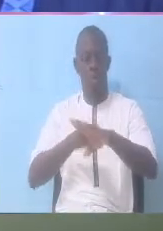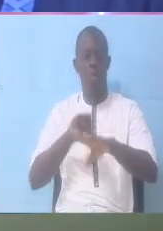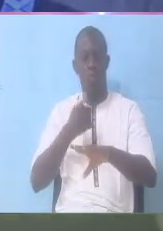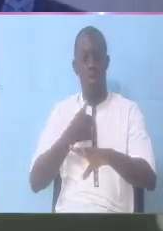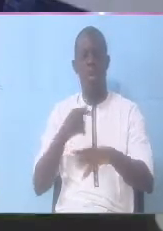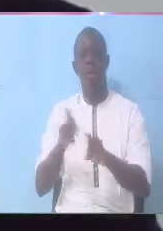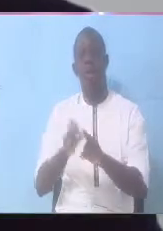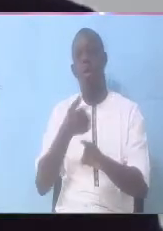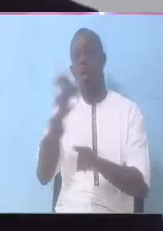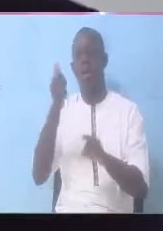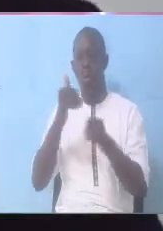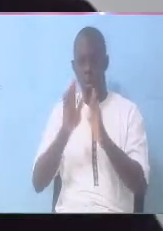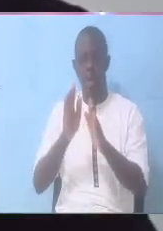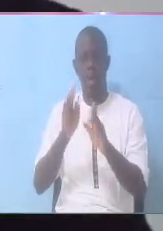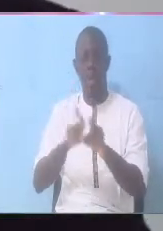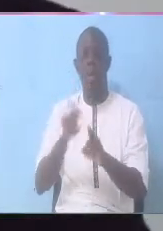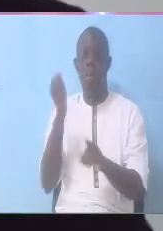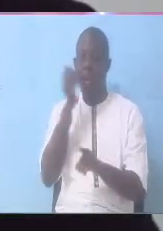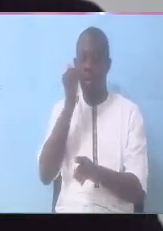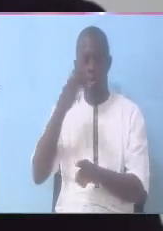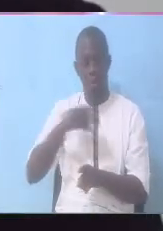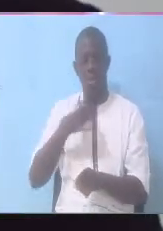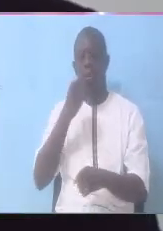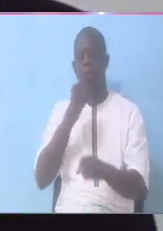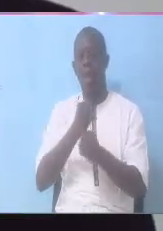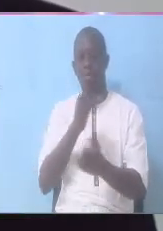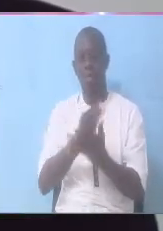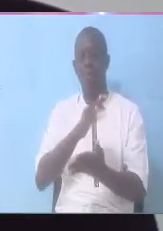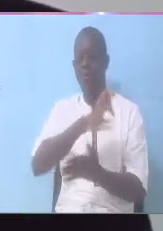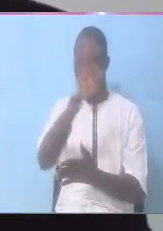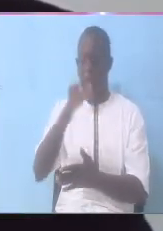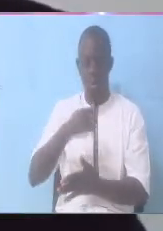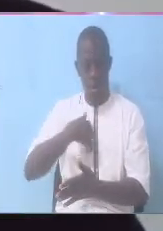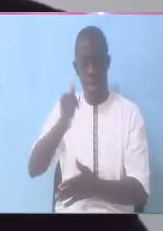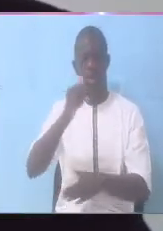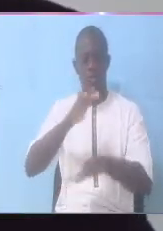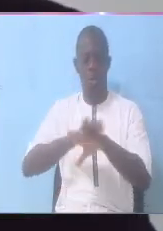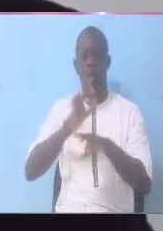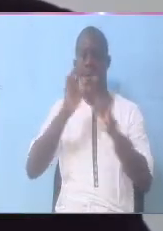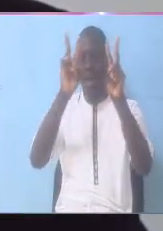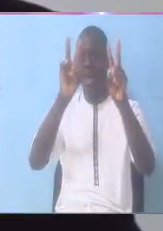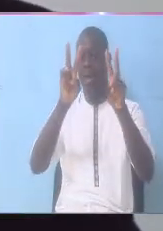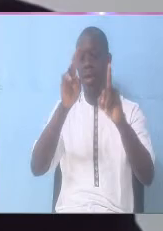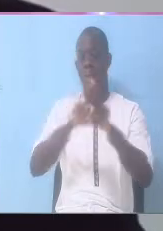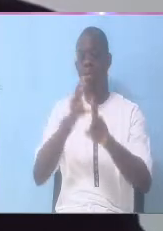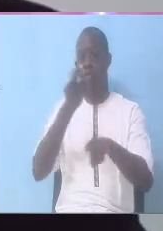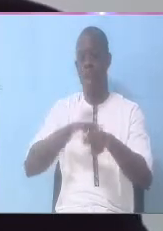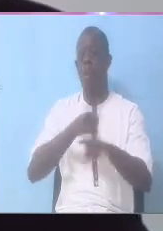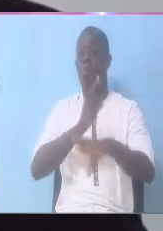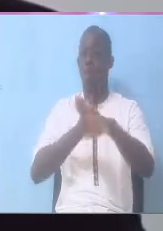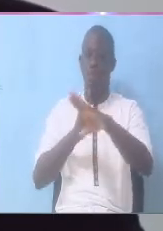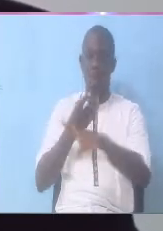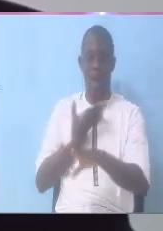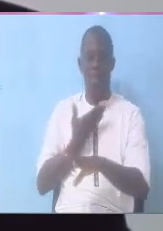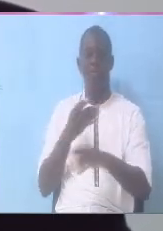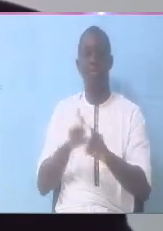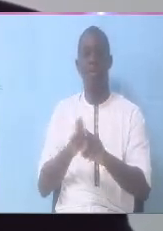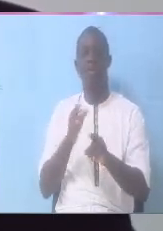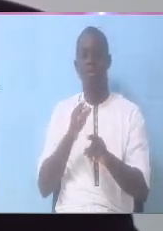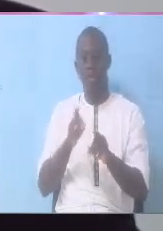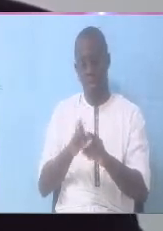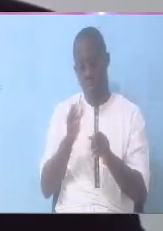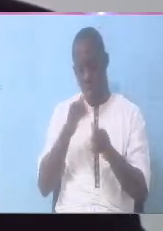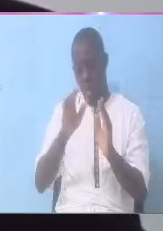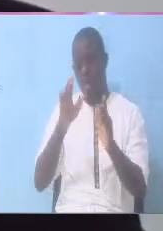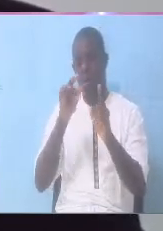always let me be very, very honest to him. Adun Jamme tuatio atinimbe kachala tumodo la karindandalale kumakango